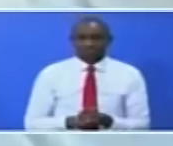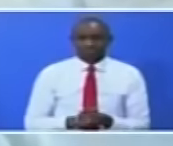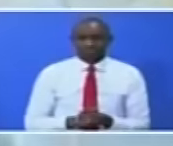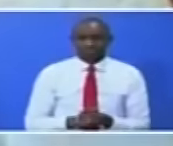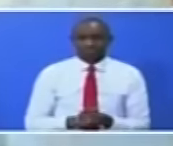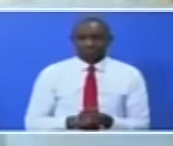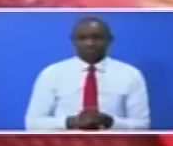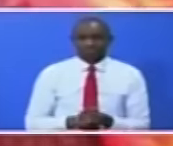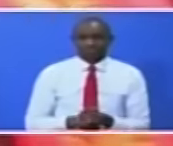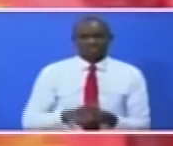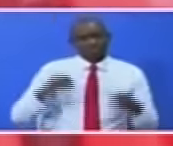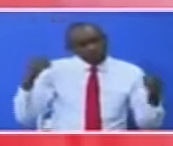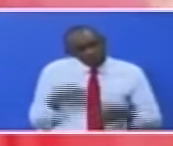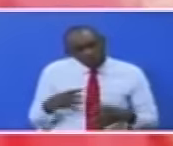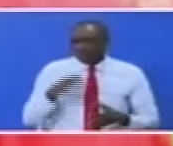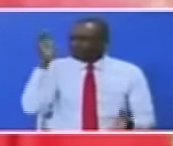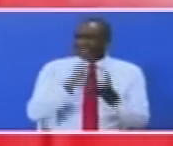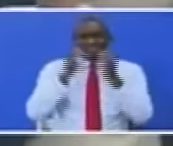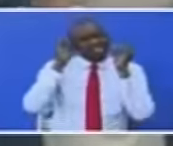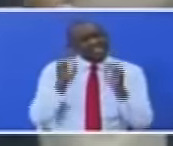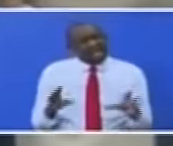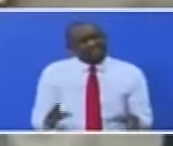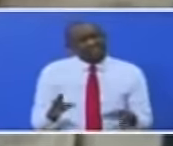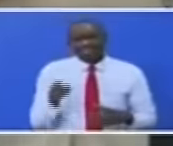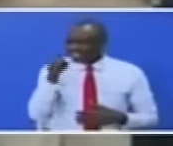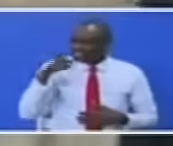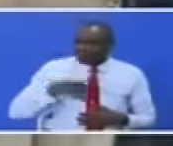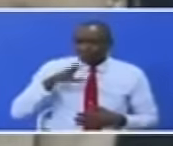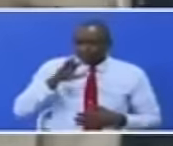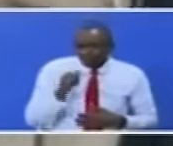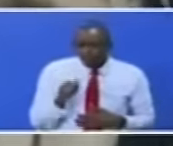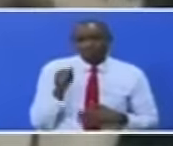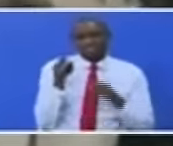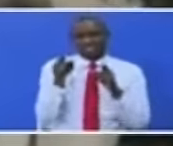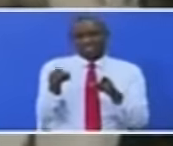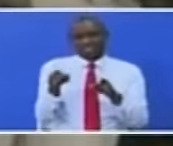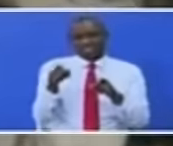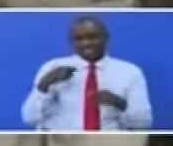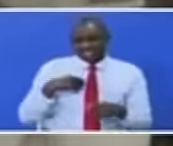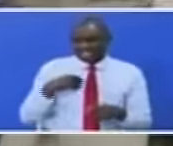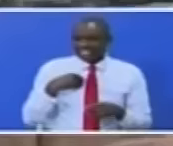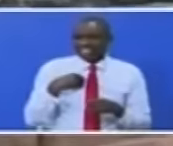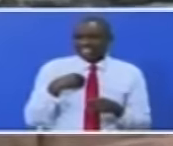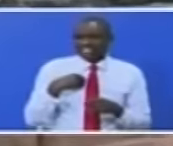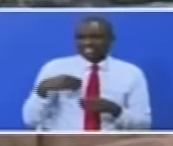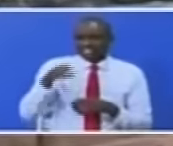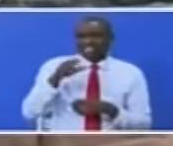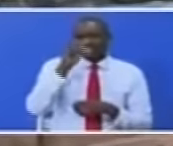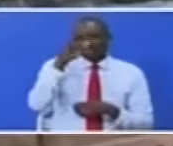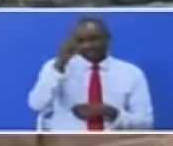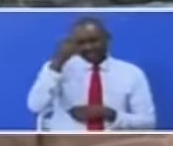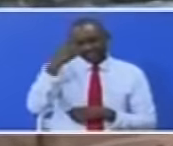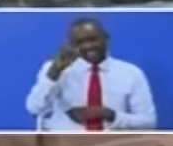Still reeling in shock and disbelief, these are residents of Nchaure village in Takira location in Menti